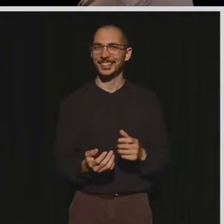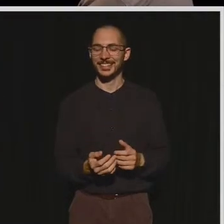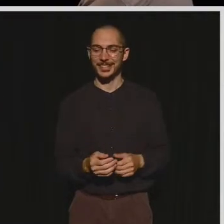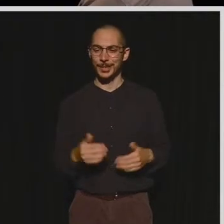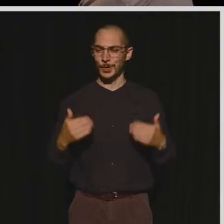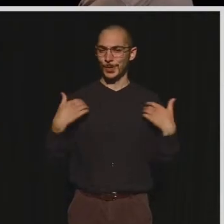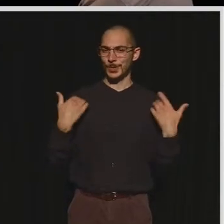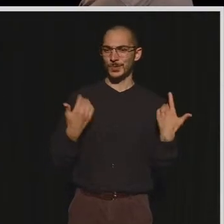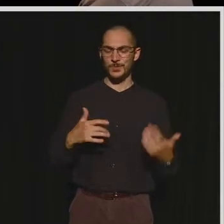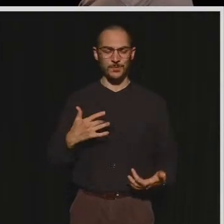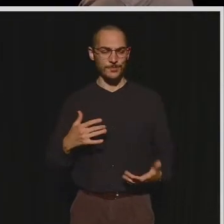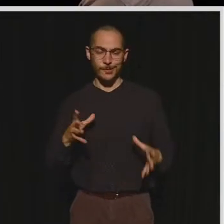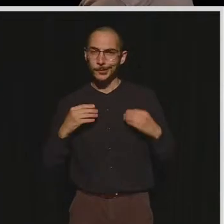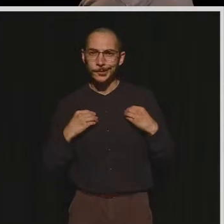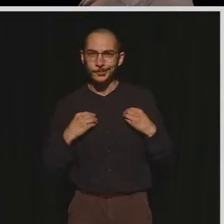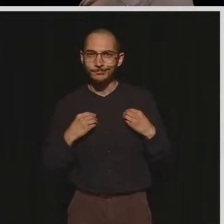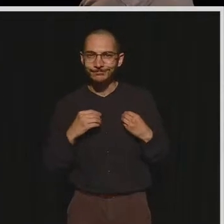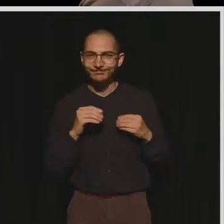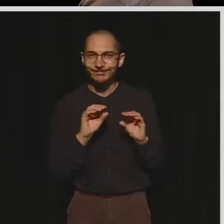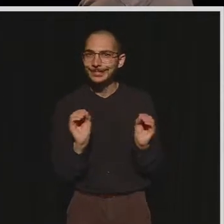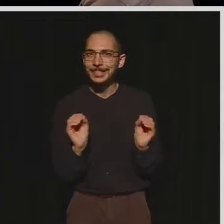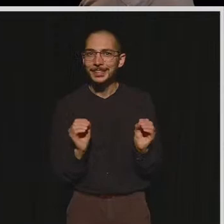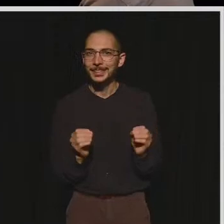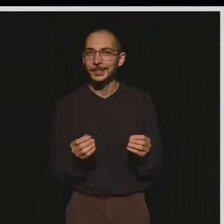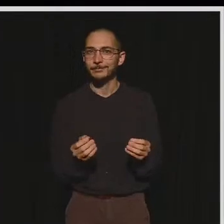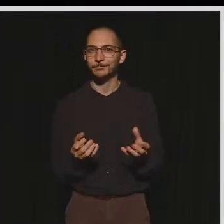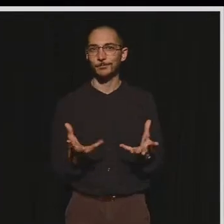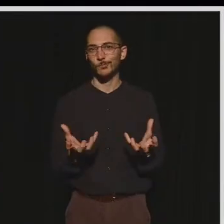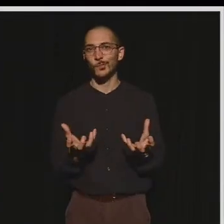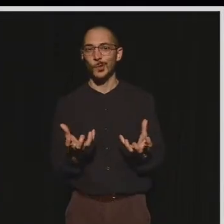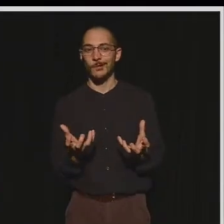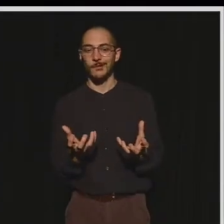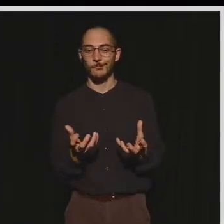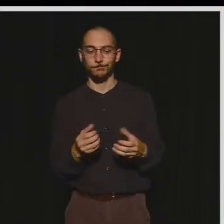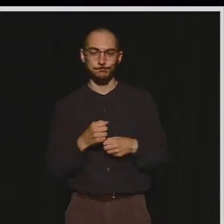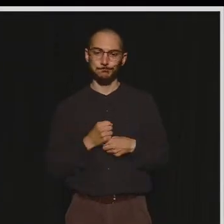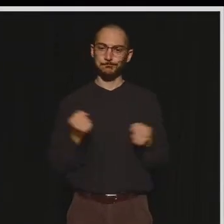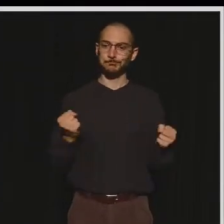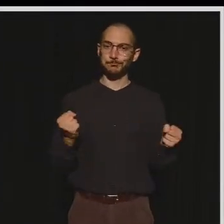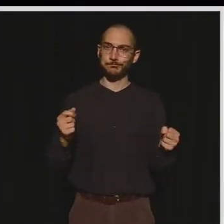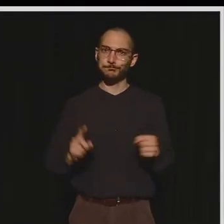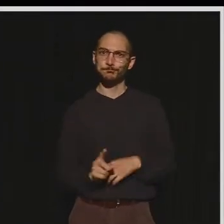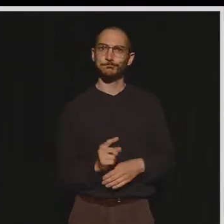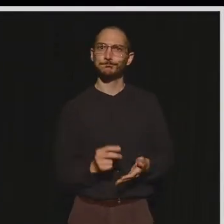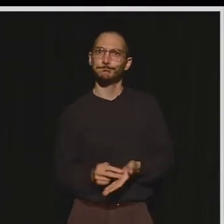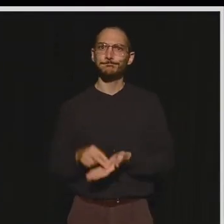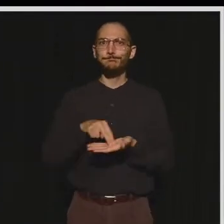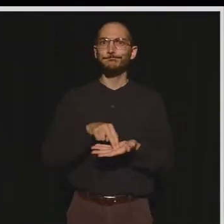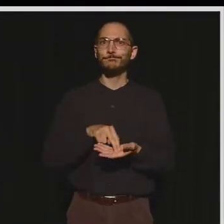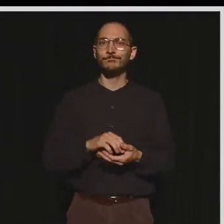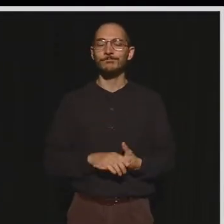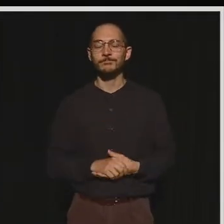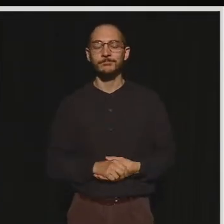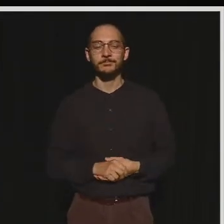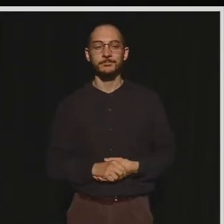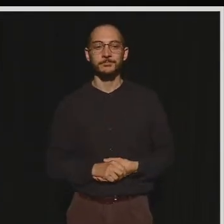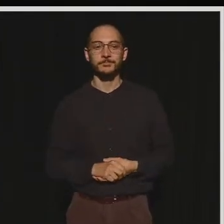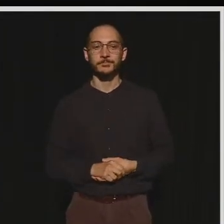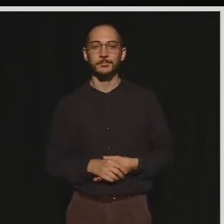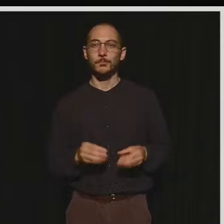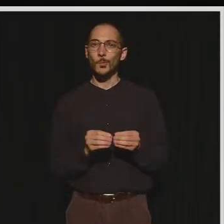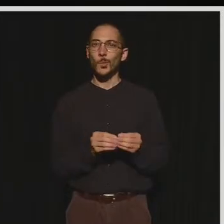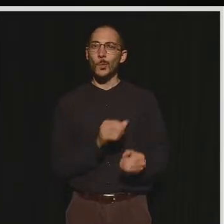a type of agency, representation, and visibility that has just been increasing and